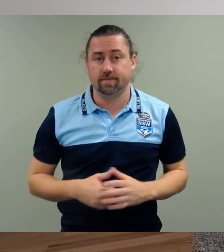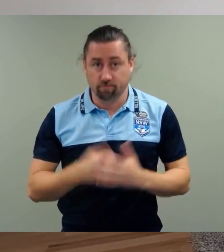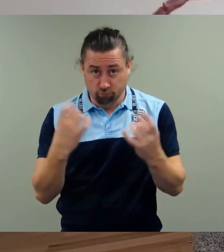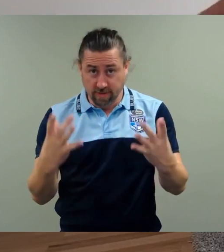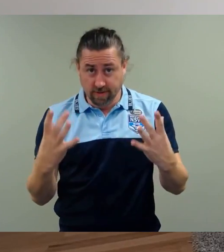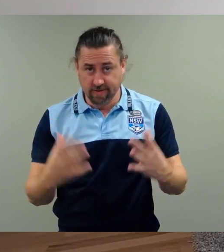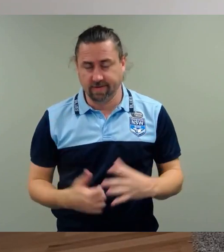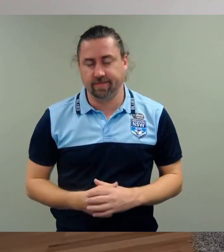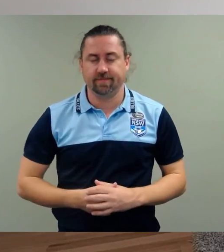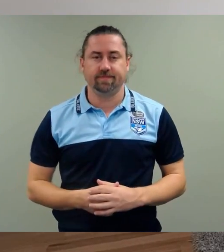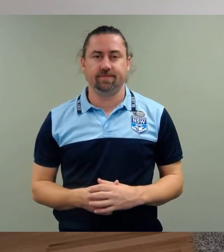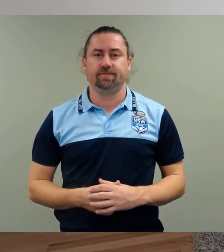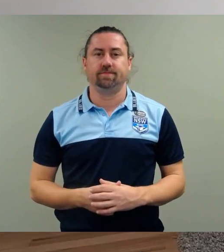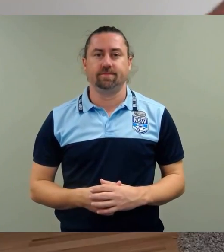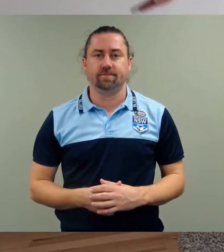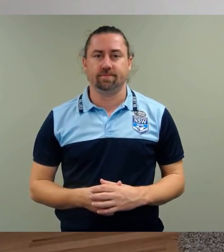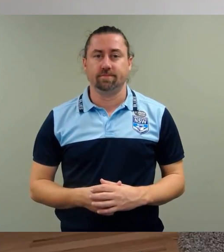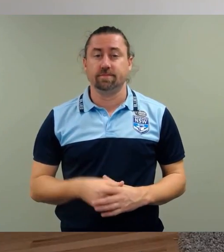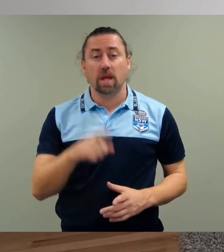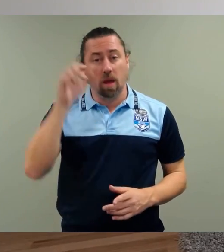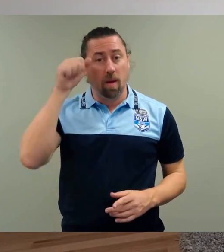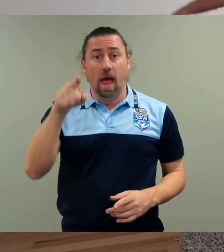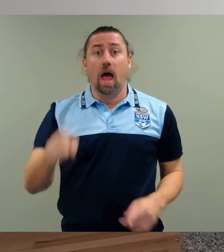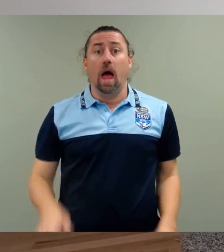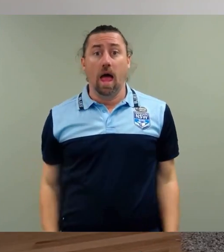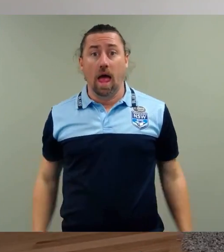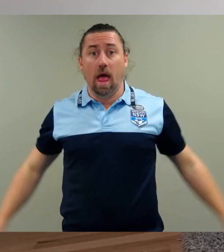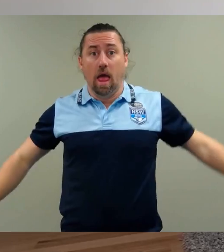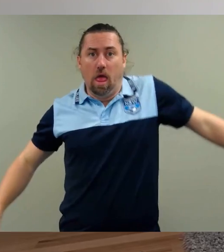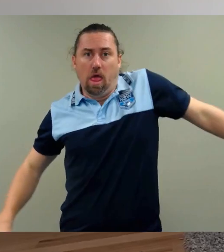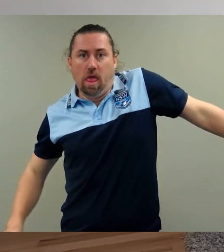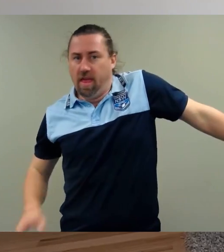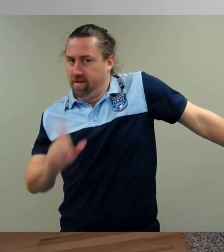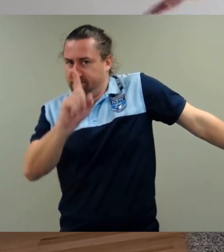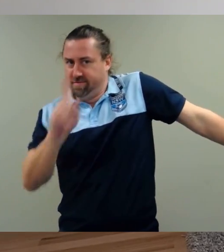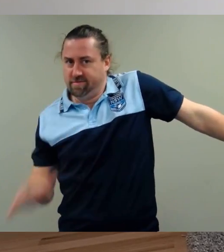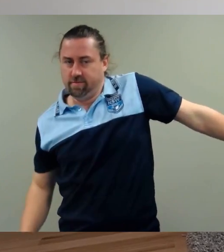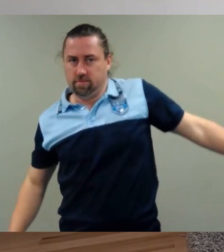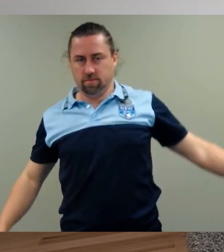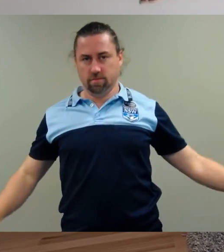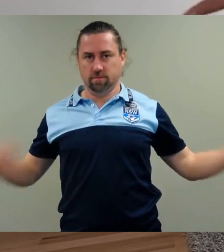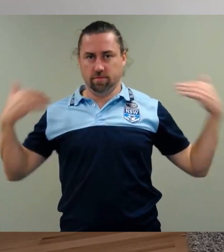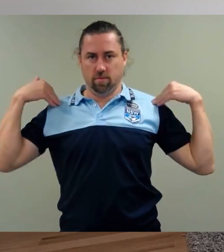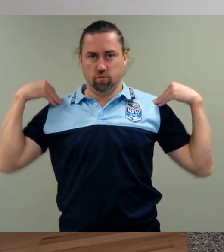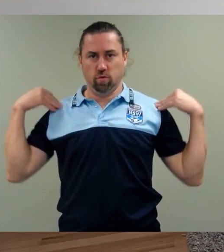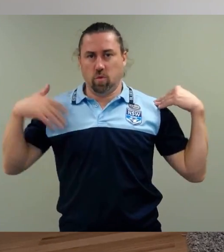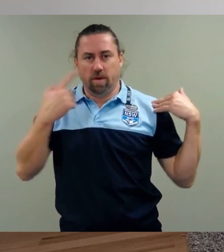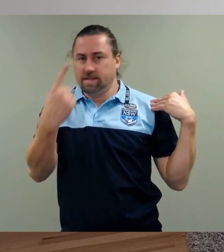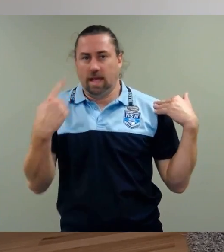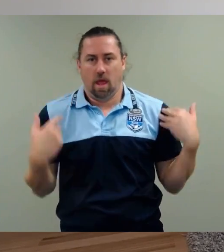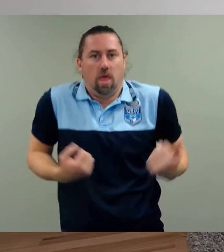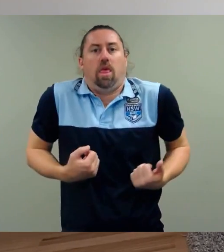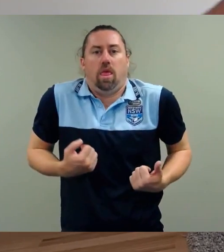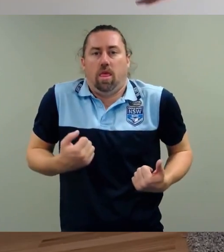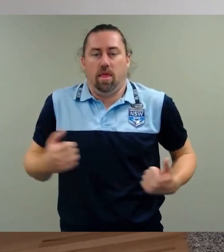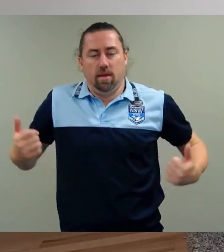times. Let's go. Remember, we don't want to let our shoulders rise towards our ears as we're moving our